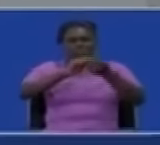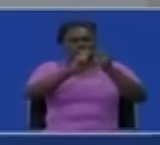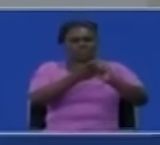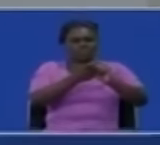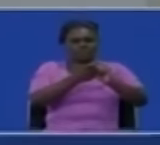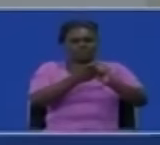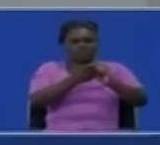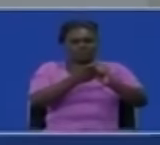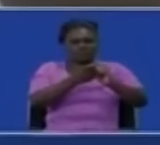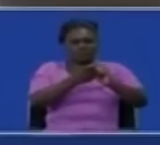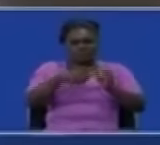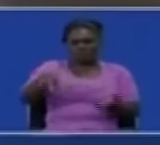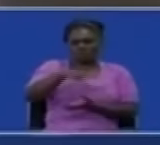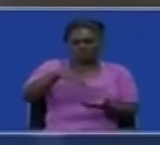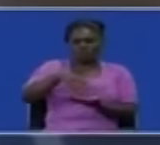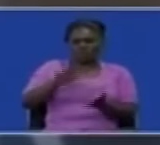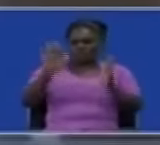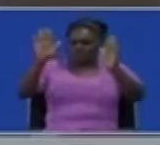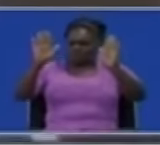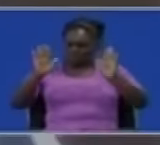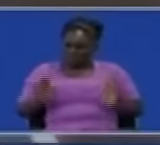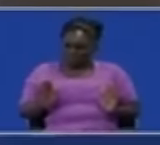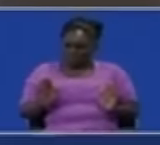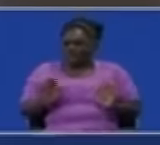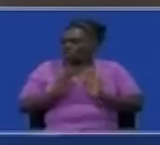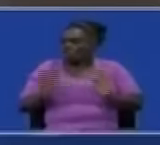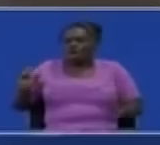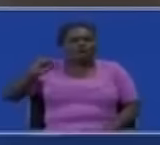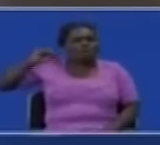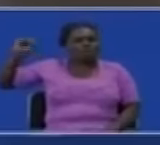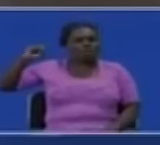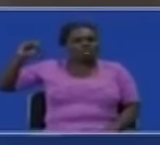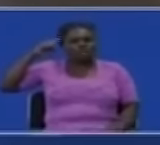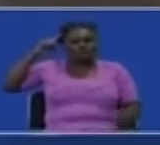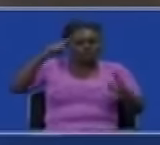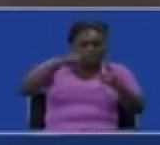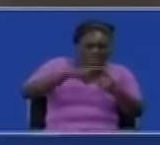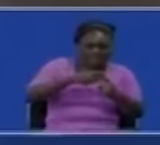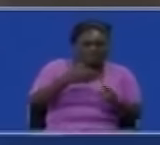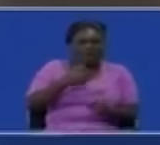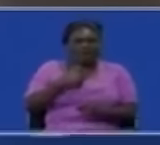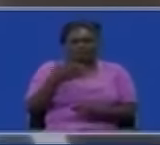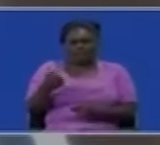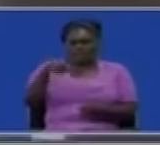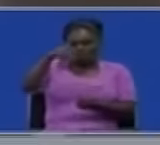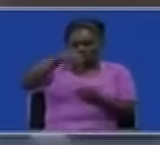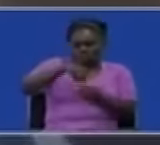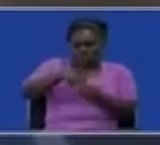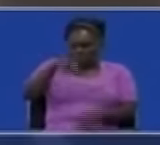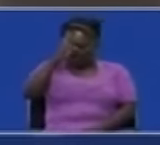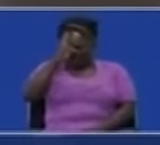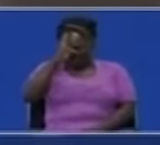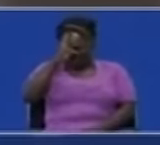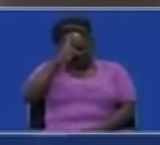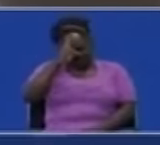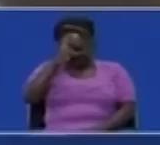further deepen the puzzle. The important thing is that there is no political motive in operational matters within the police force. It's up